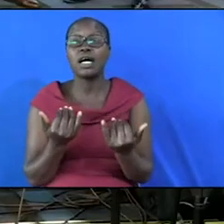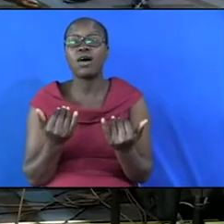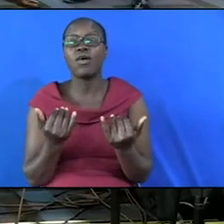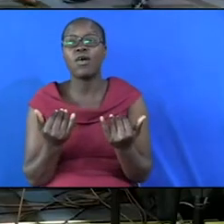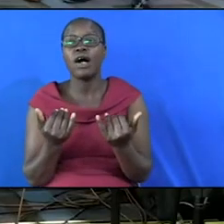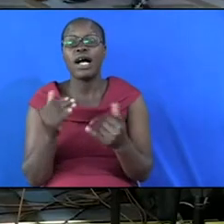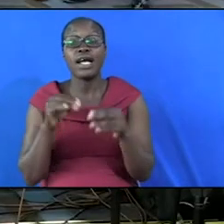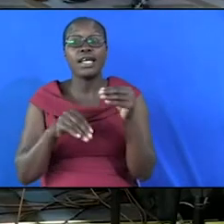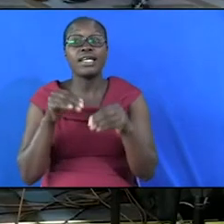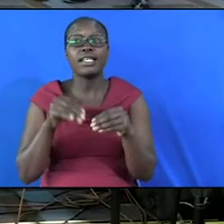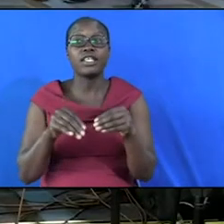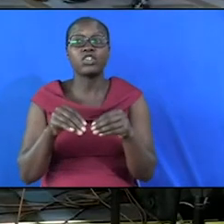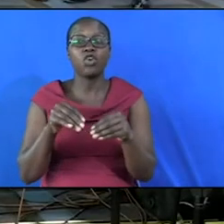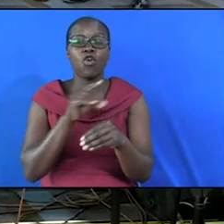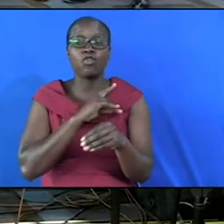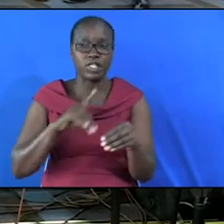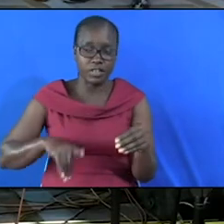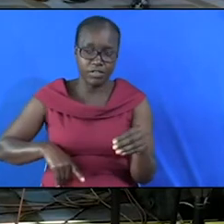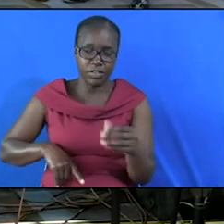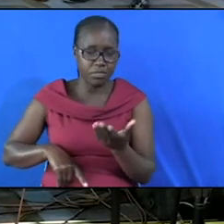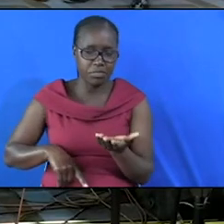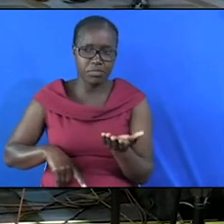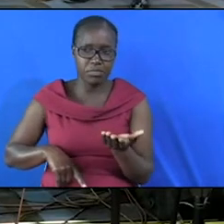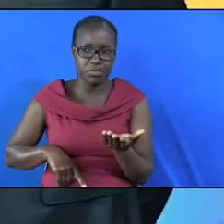at the election of David.